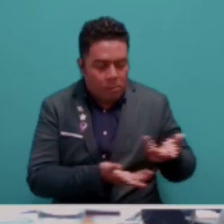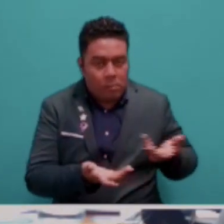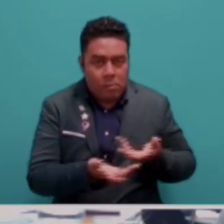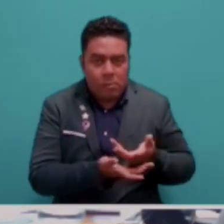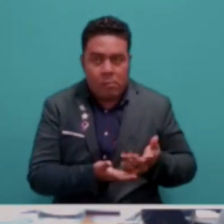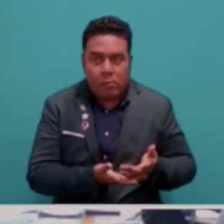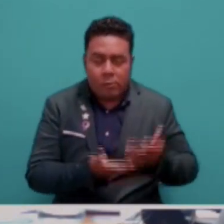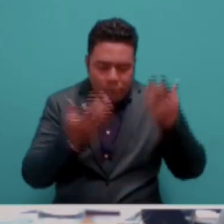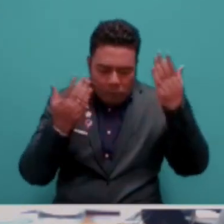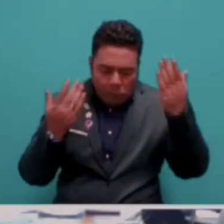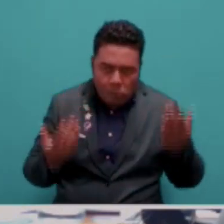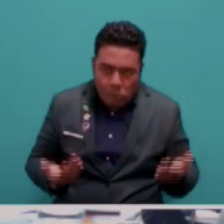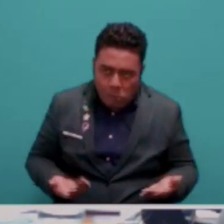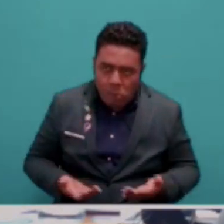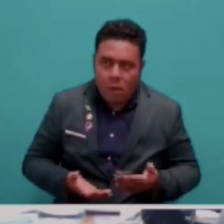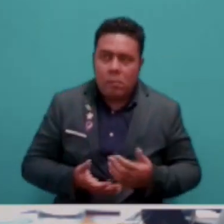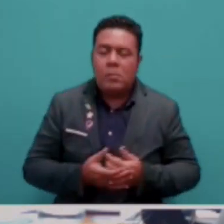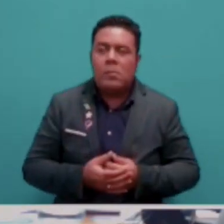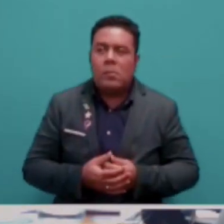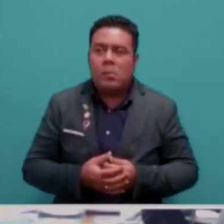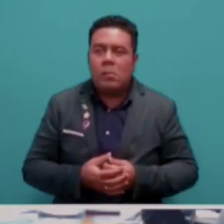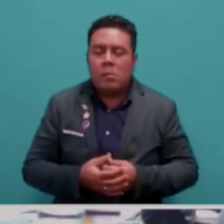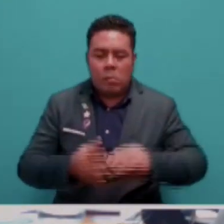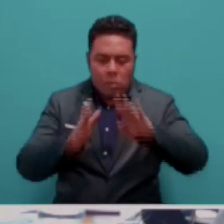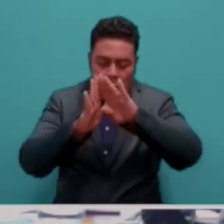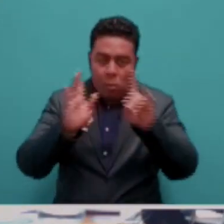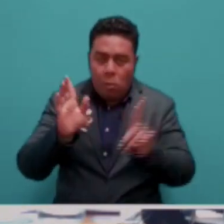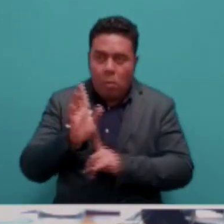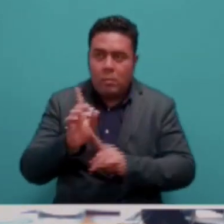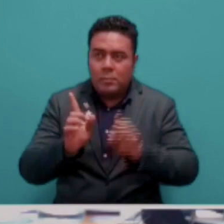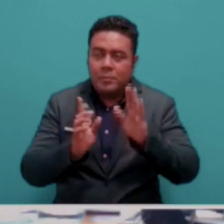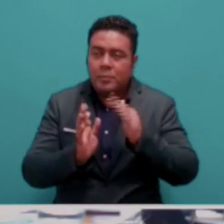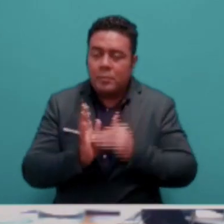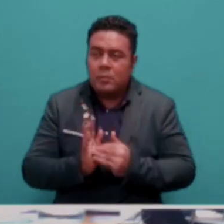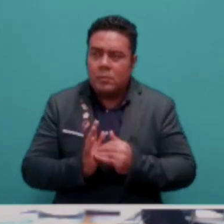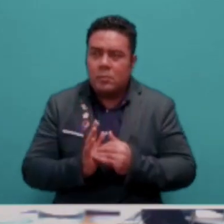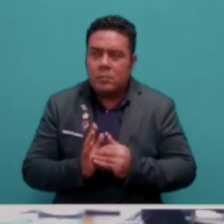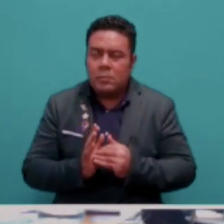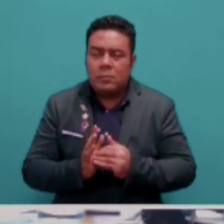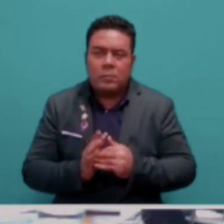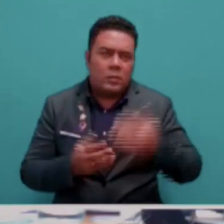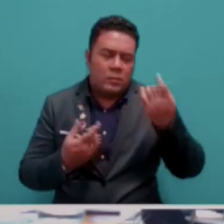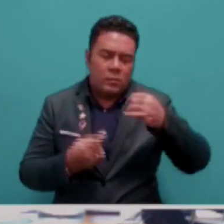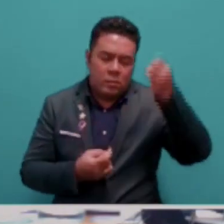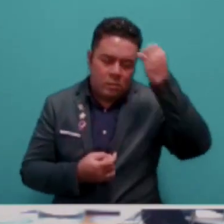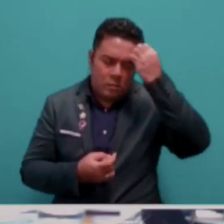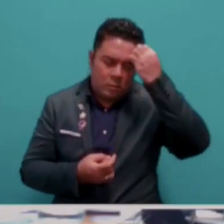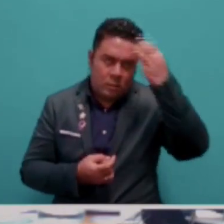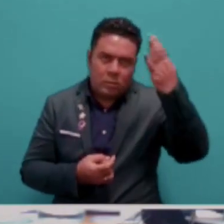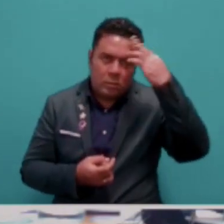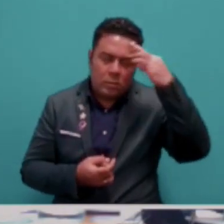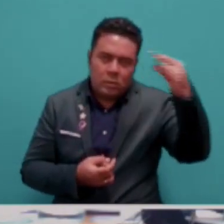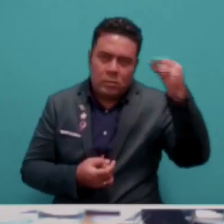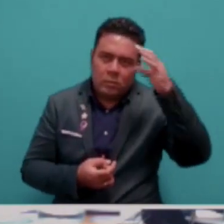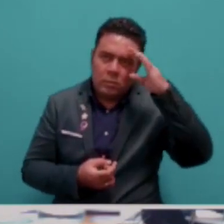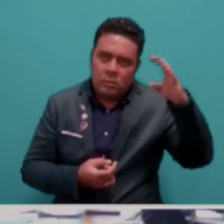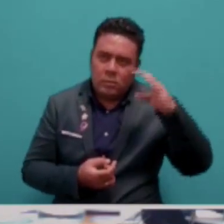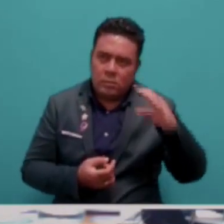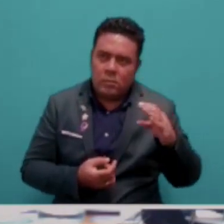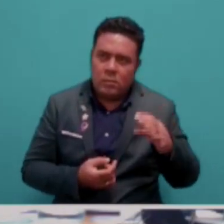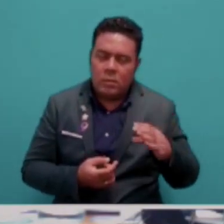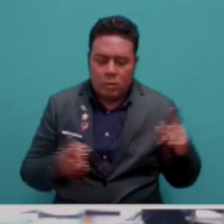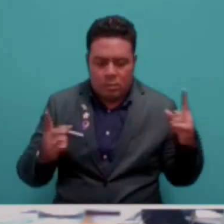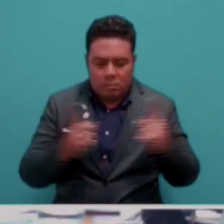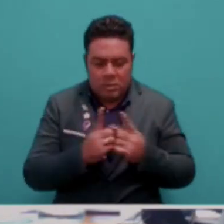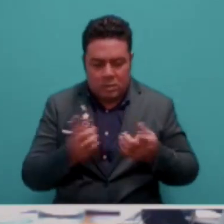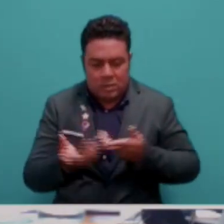the Honorable, the Deputy Chair as well. I've forgotten the name of the country, Mr. Speaker, sir. It was meeting